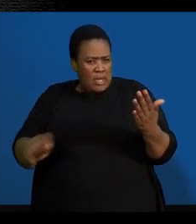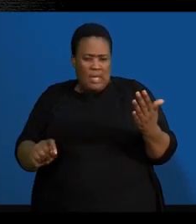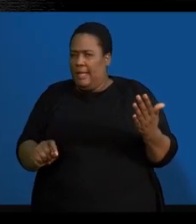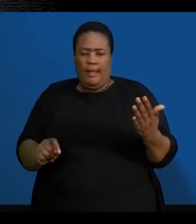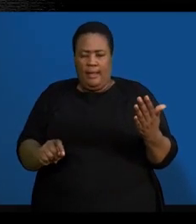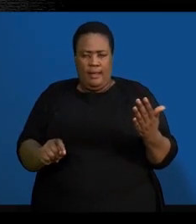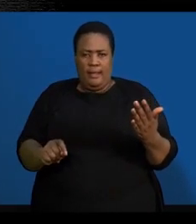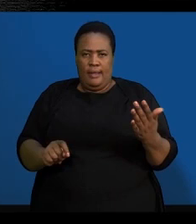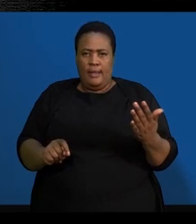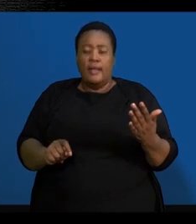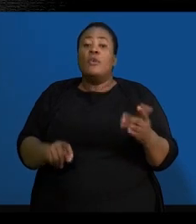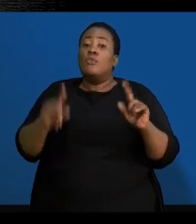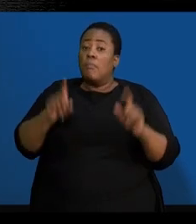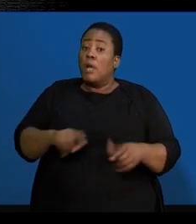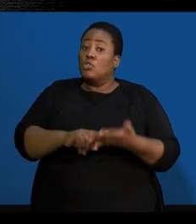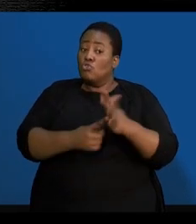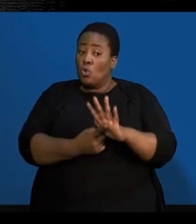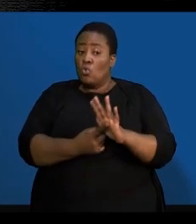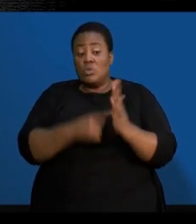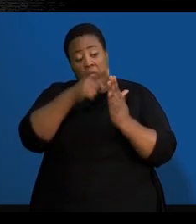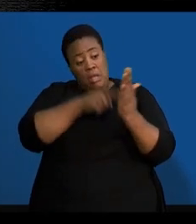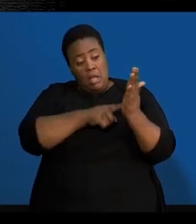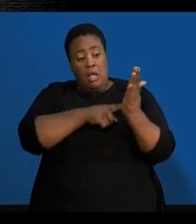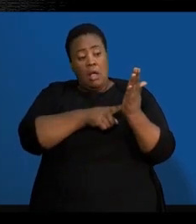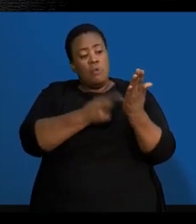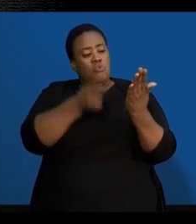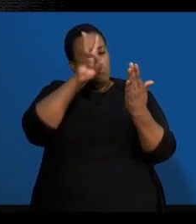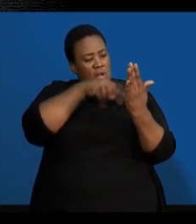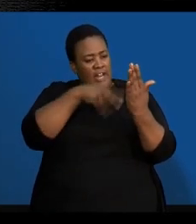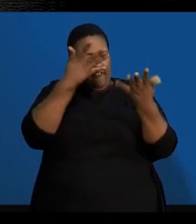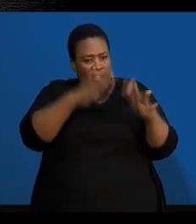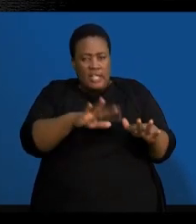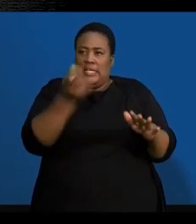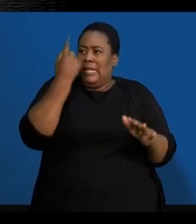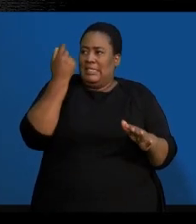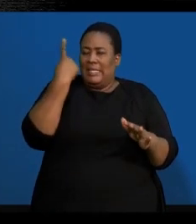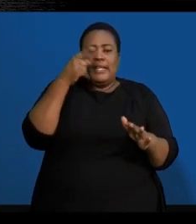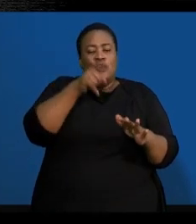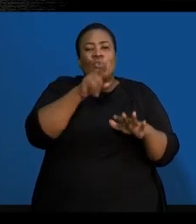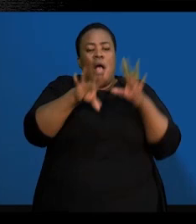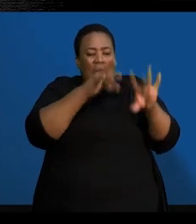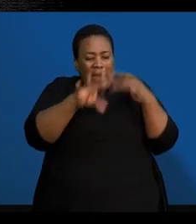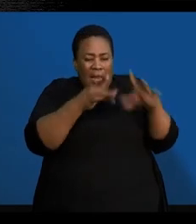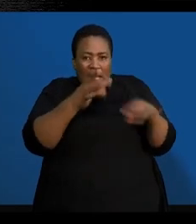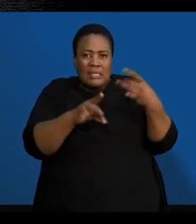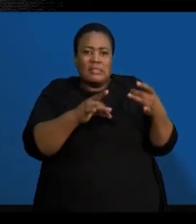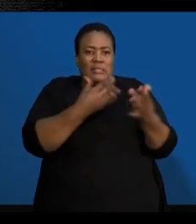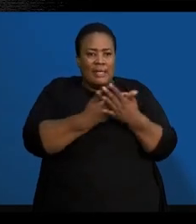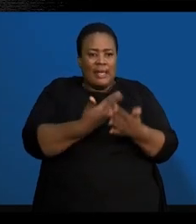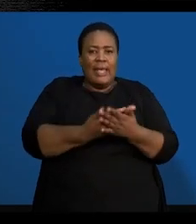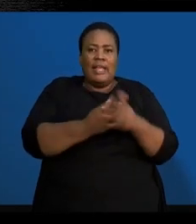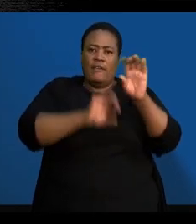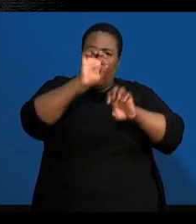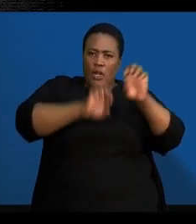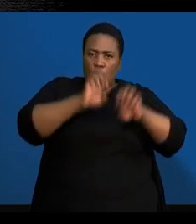you're answering is you need to show that you understand them. You need to show that you can analyze and evaluate them. Okay, we will